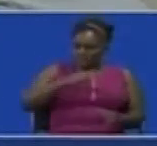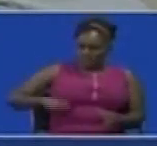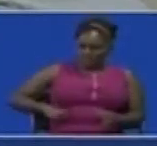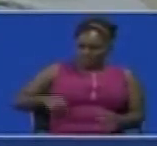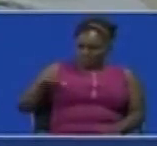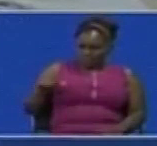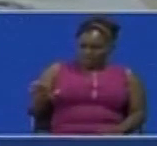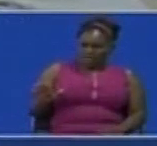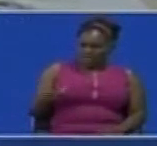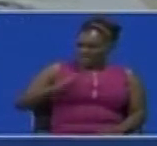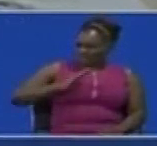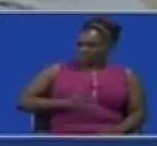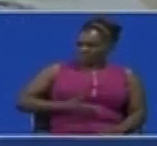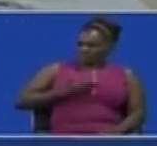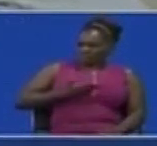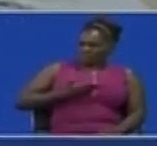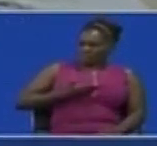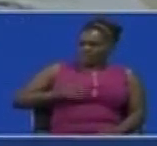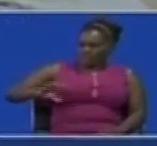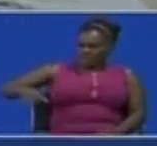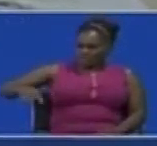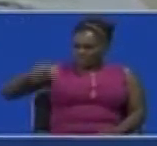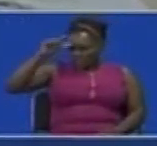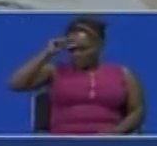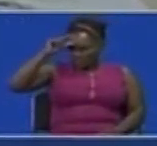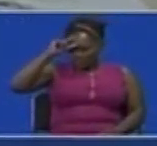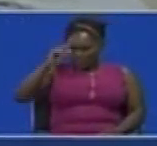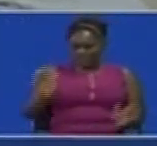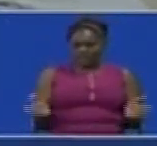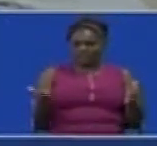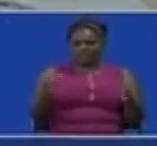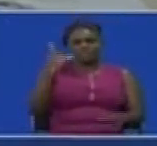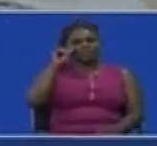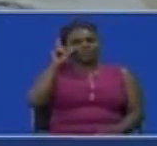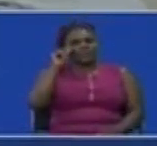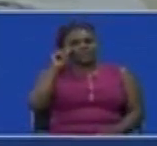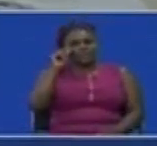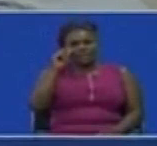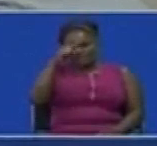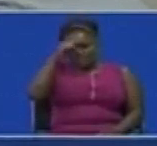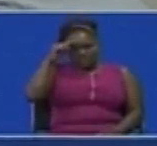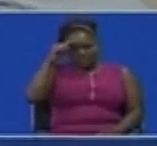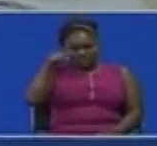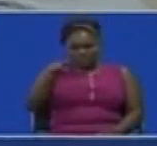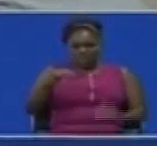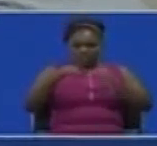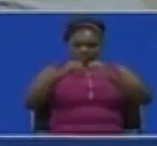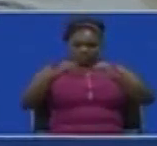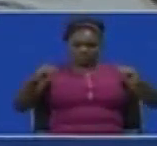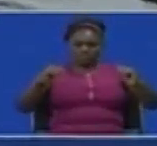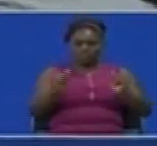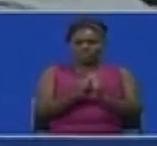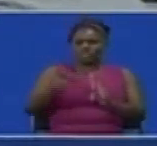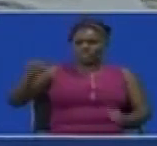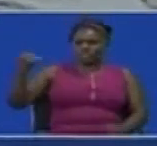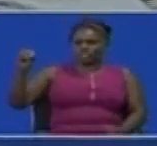that he's angered by the way the county of government of Mombasa is running affairs in Mombasa, and perhaps reason why he broke ranks with Ali Hassan Joho